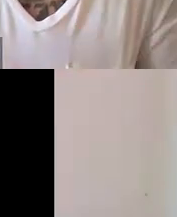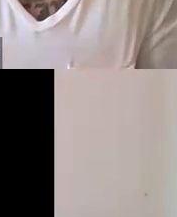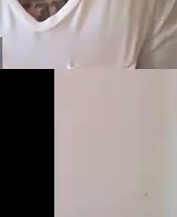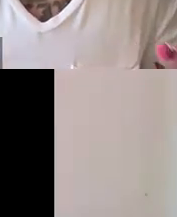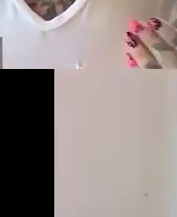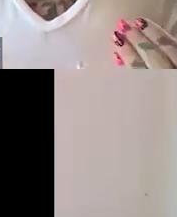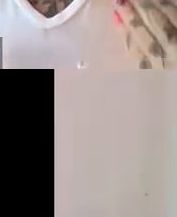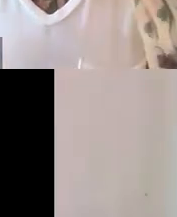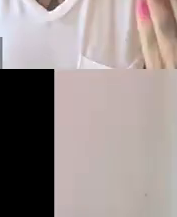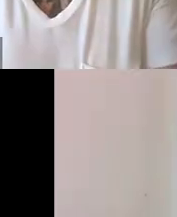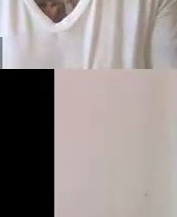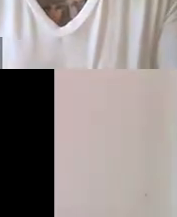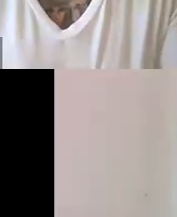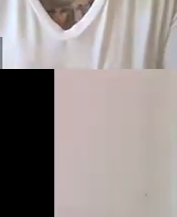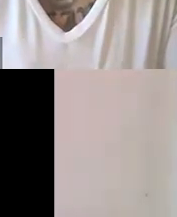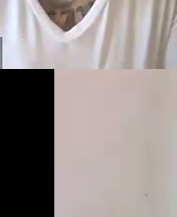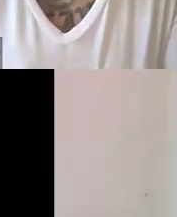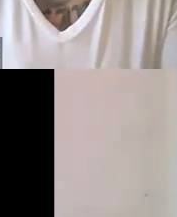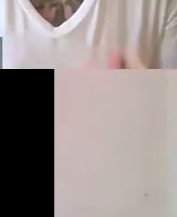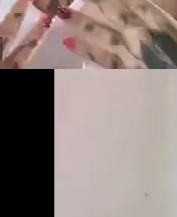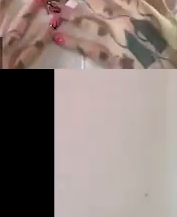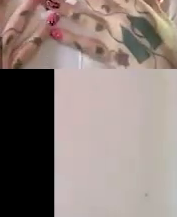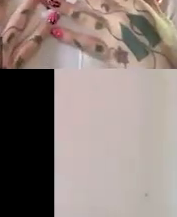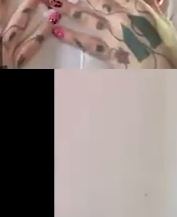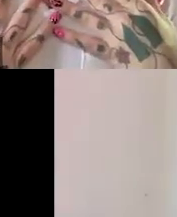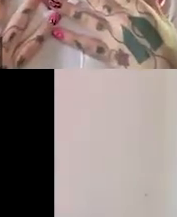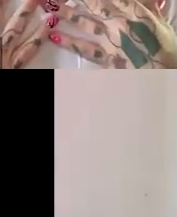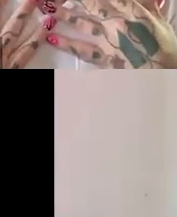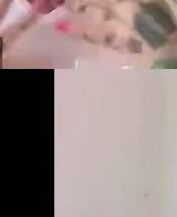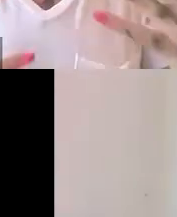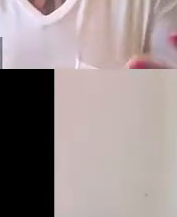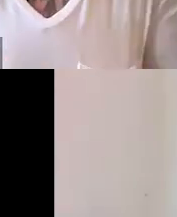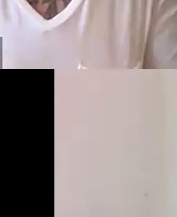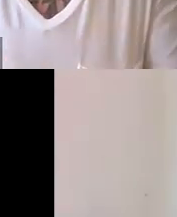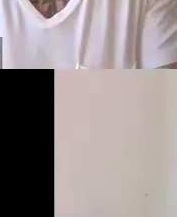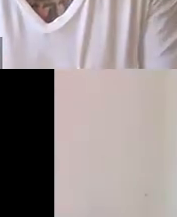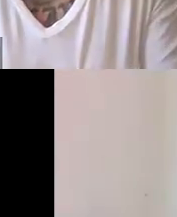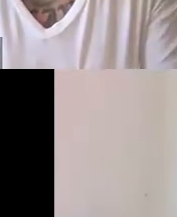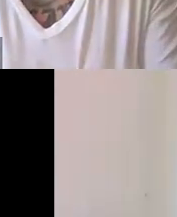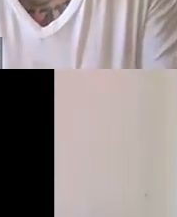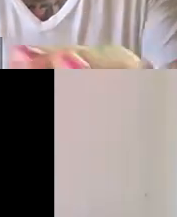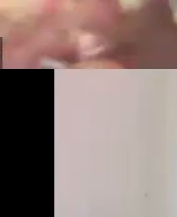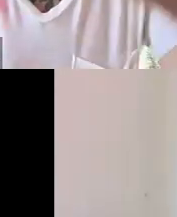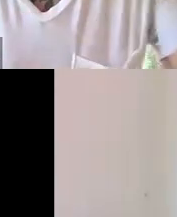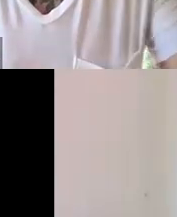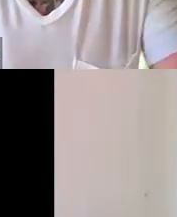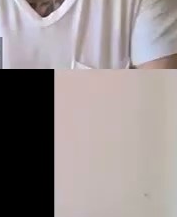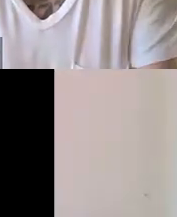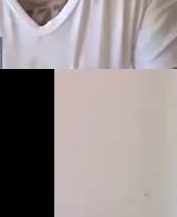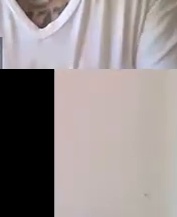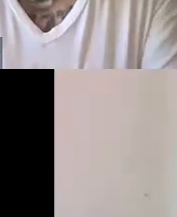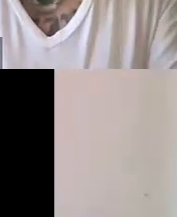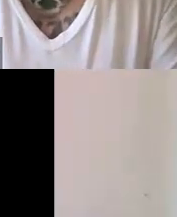that I had, they were all very violent. And these are just I statements. This is my experience. I'm not saying that this is universal